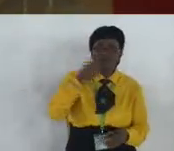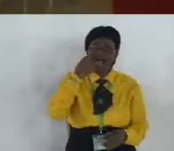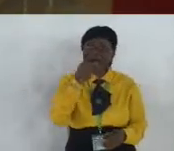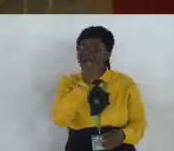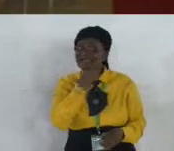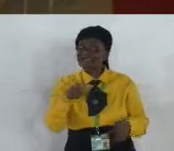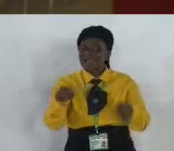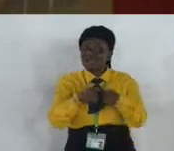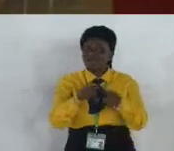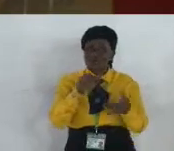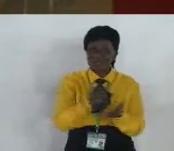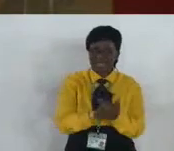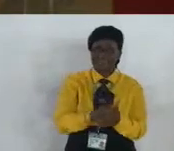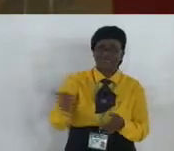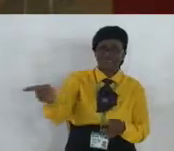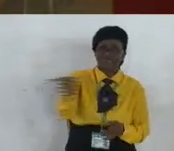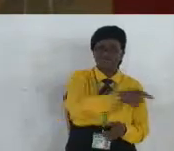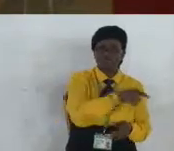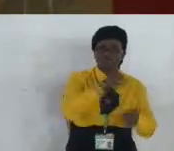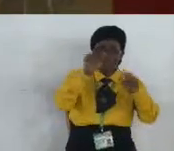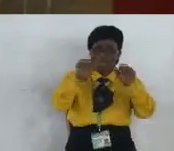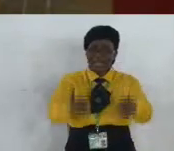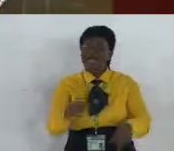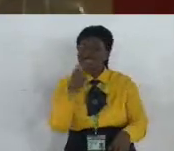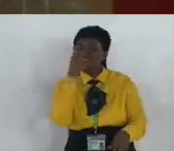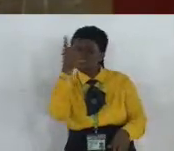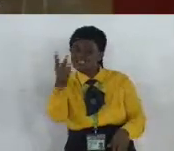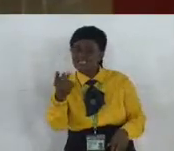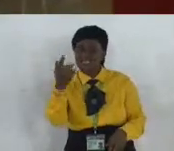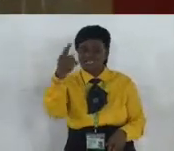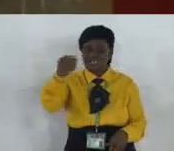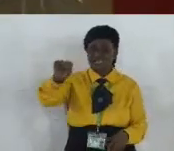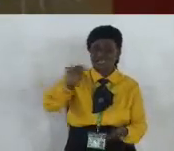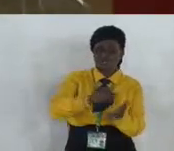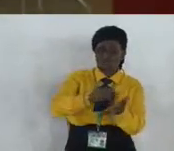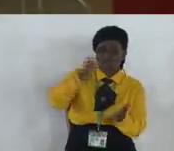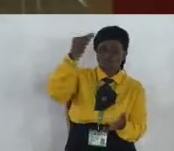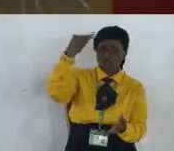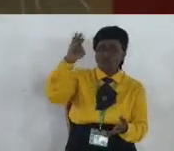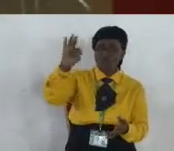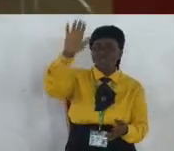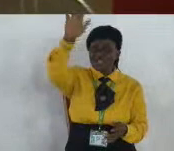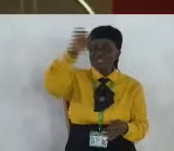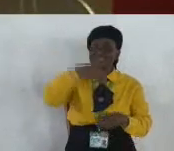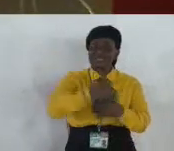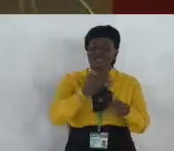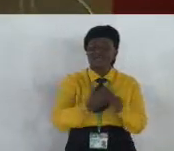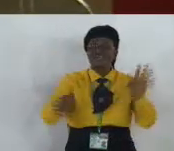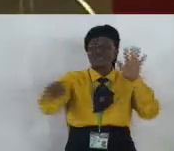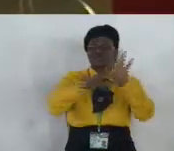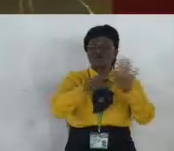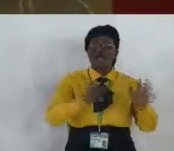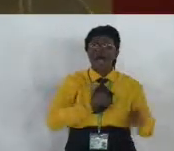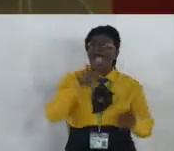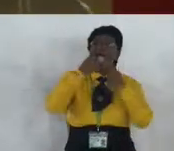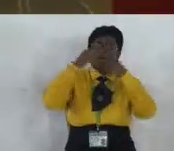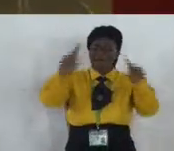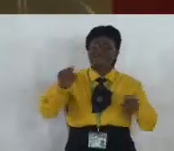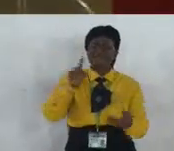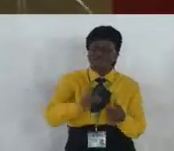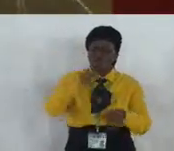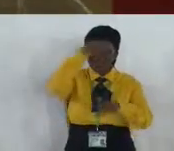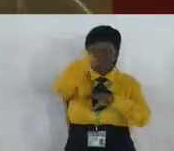the glory of his creation. I decree tonight, every